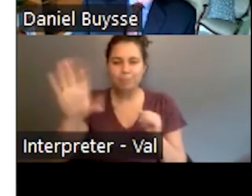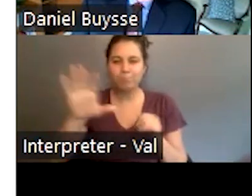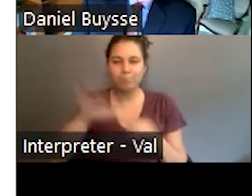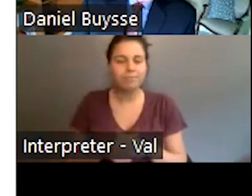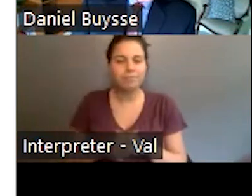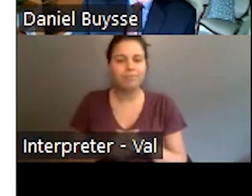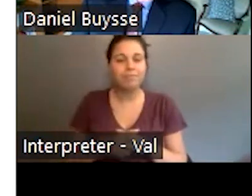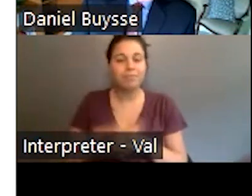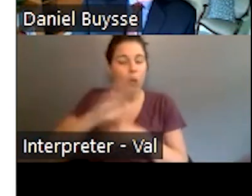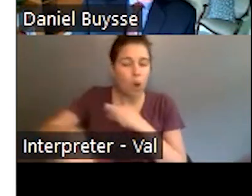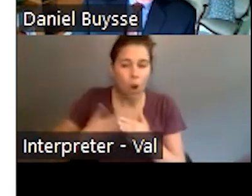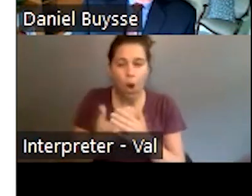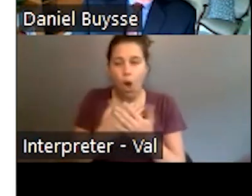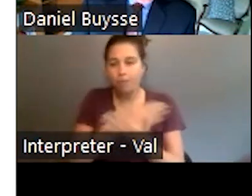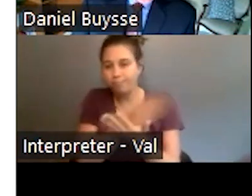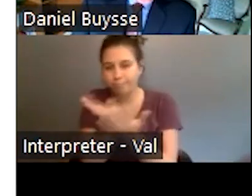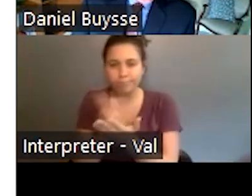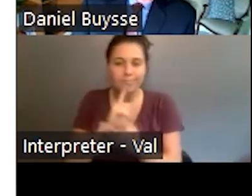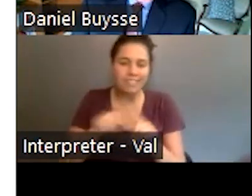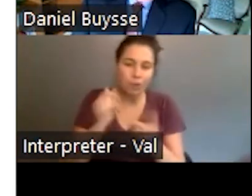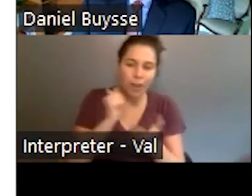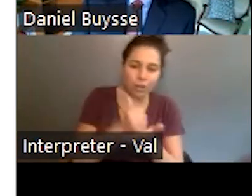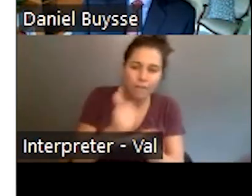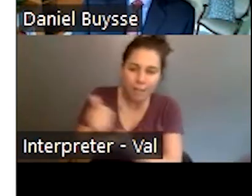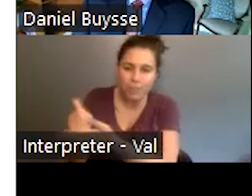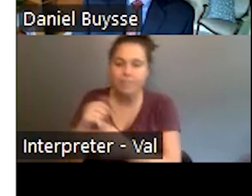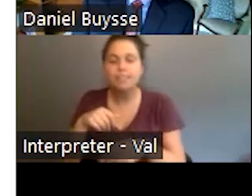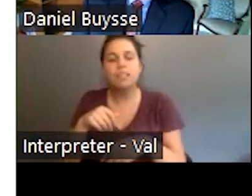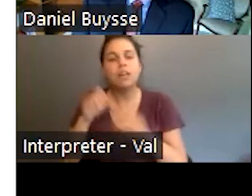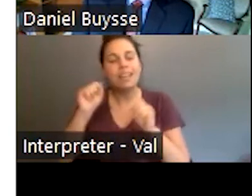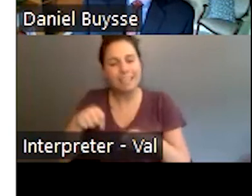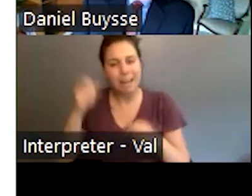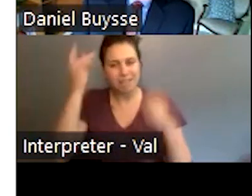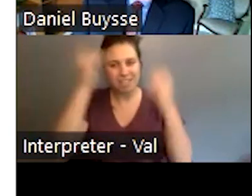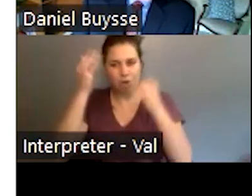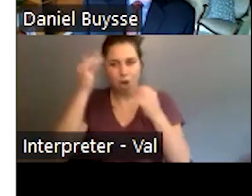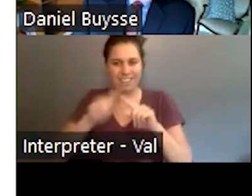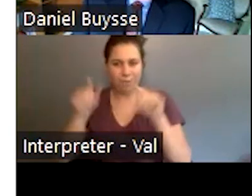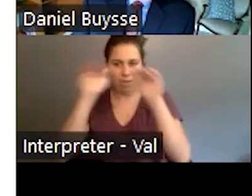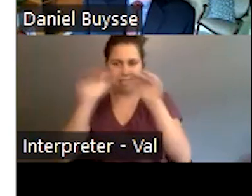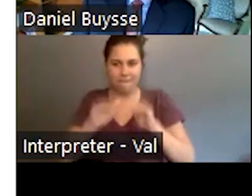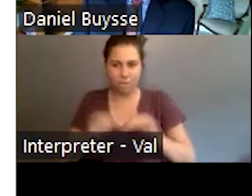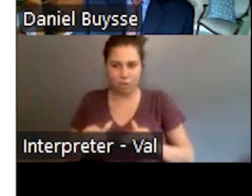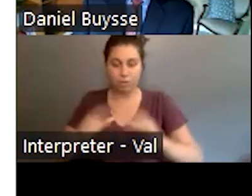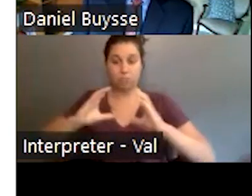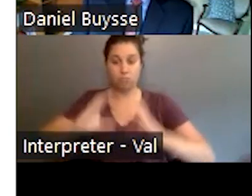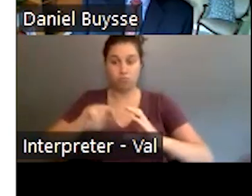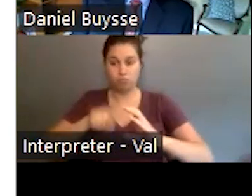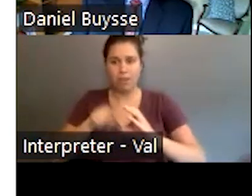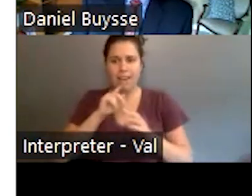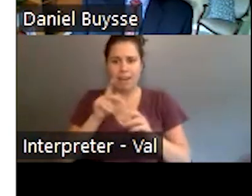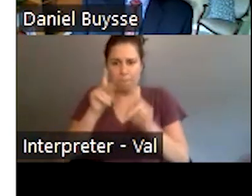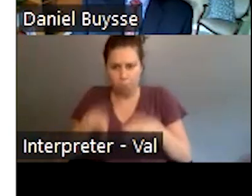all of these interventions that I'm talking about could be thought of at the individual level, but there are broader ways that we